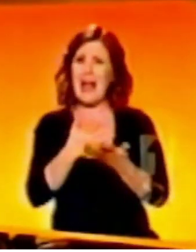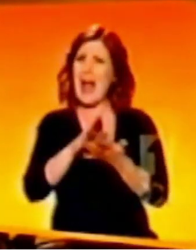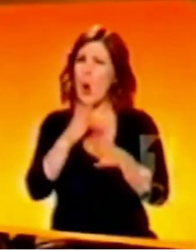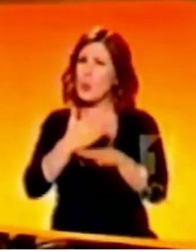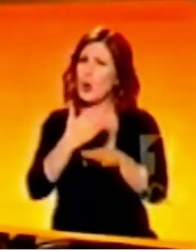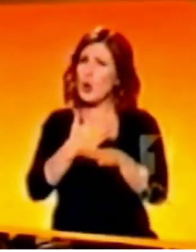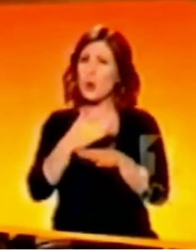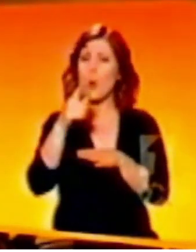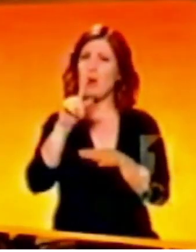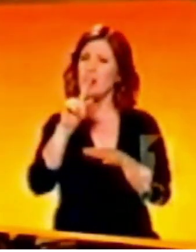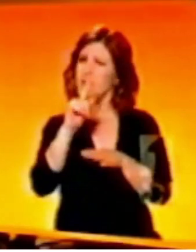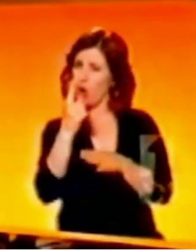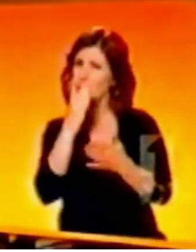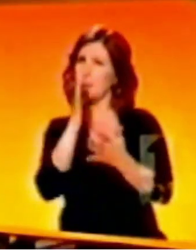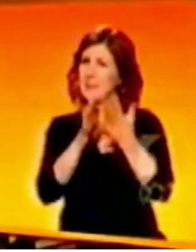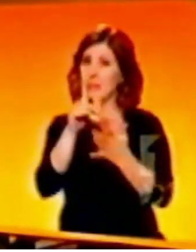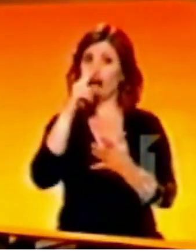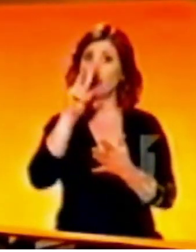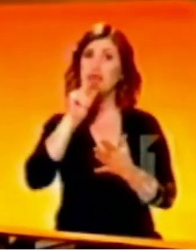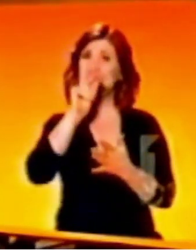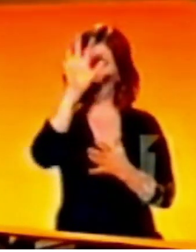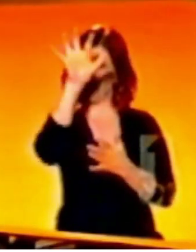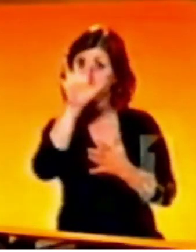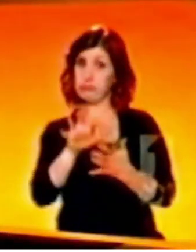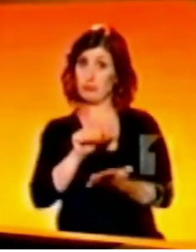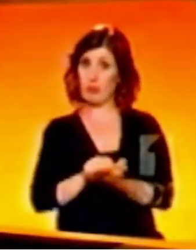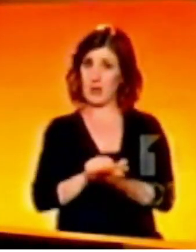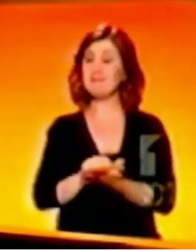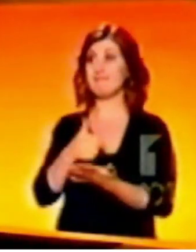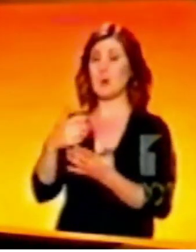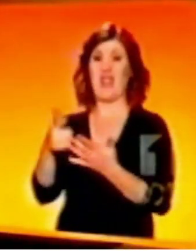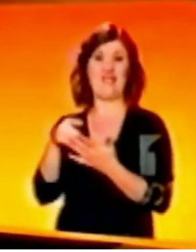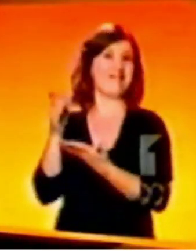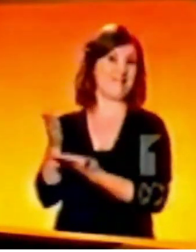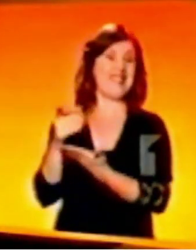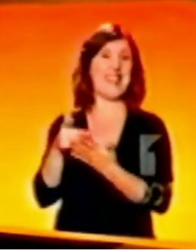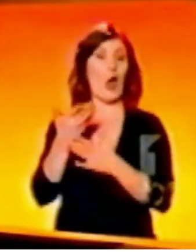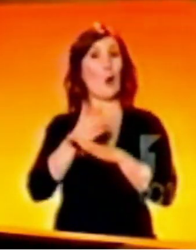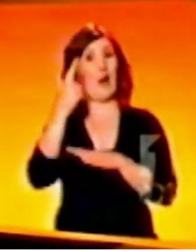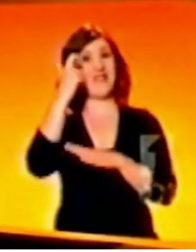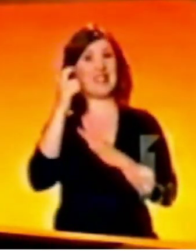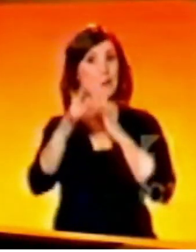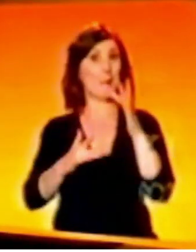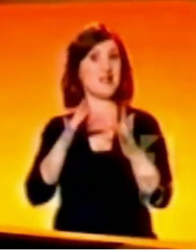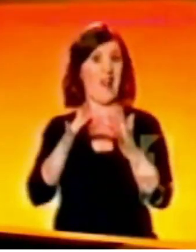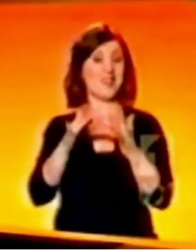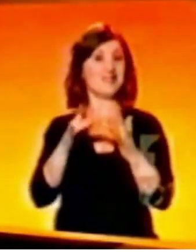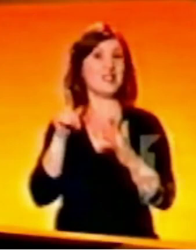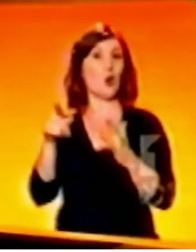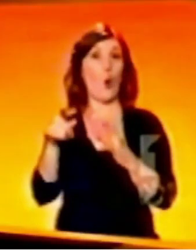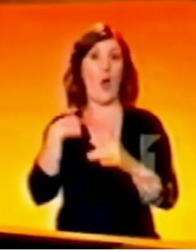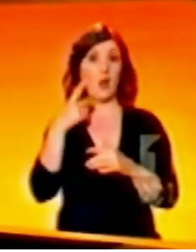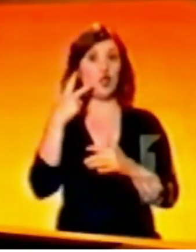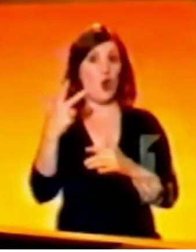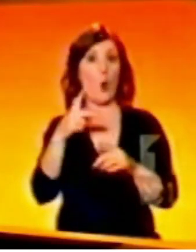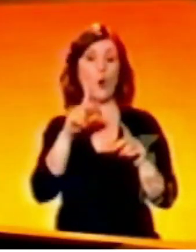it can read text on screen, right? Yeah, so we've got the lovely New Inventors website up here, and I'm going to read the first part of